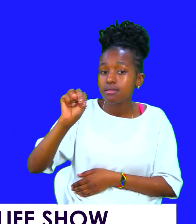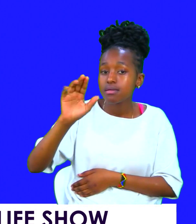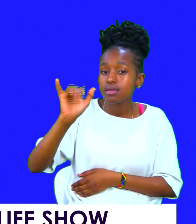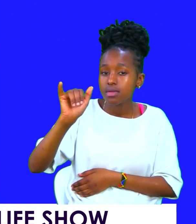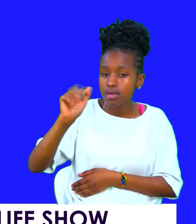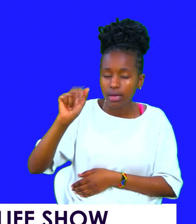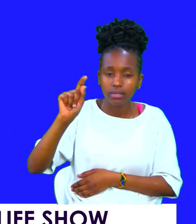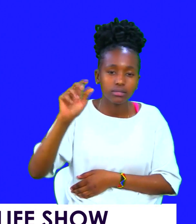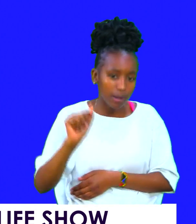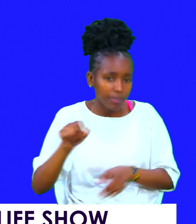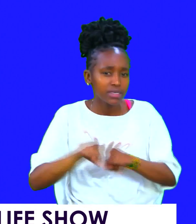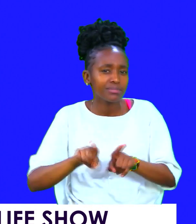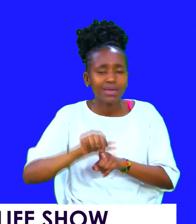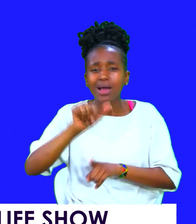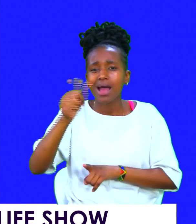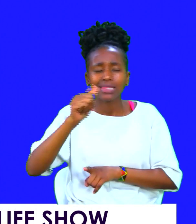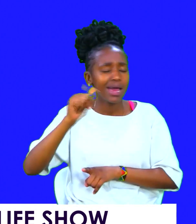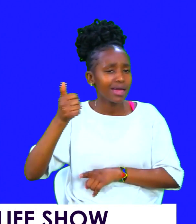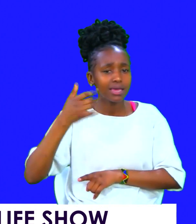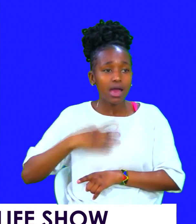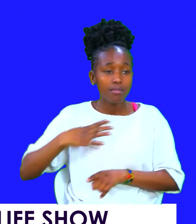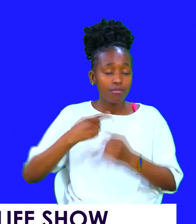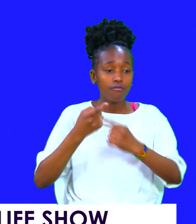the people that passed, the fathers of the nation, and,